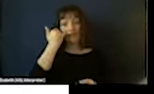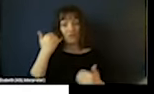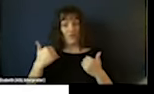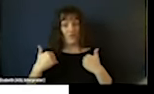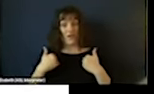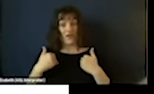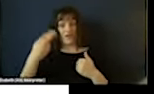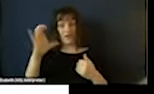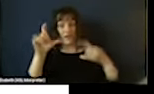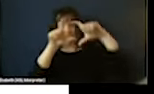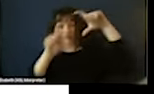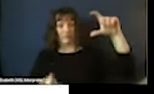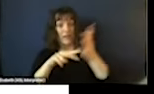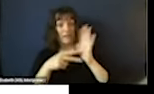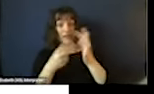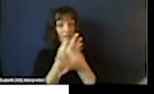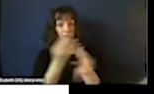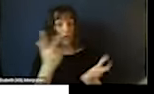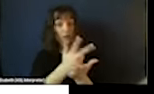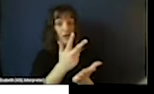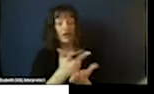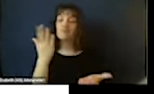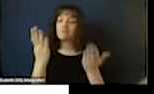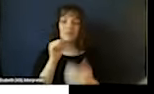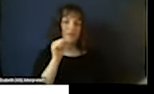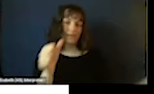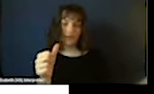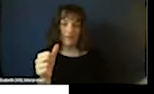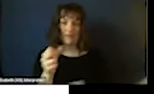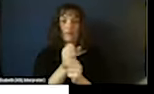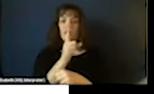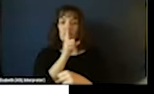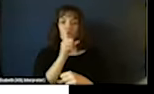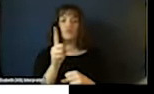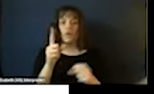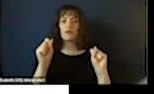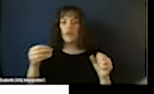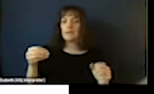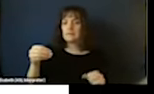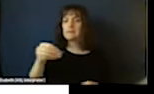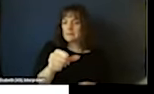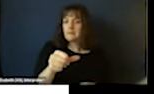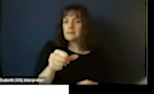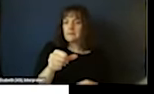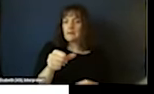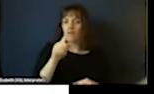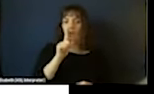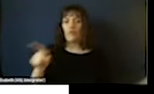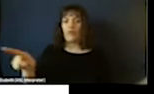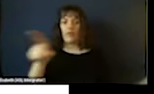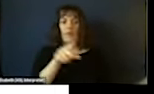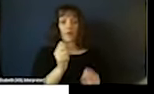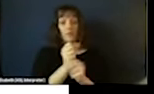on that individual. And additionally, check that the building has enough spaces and that individuals aren't having trouble finding places to